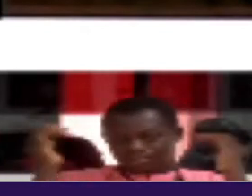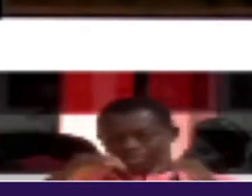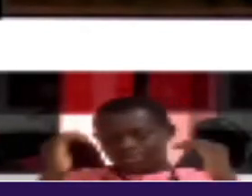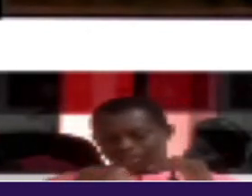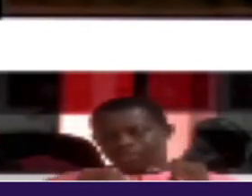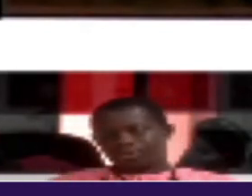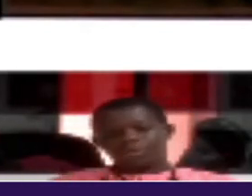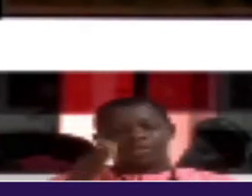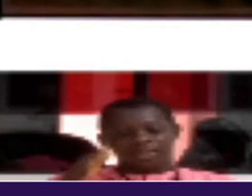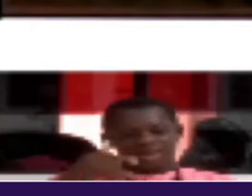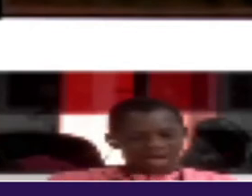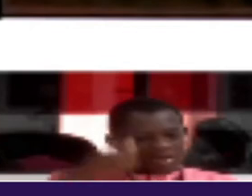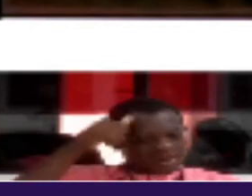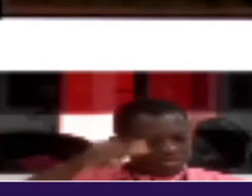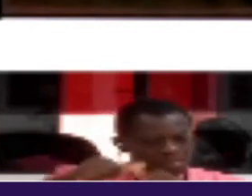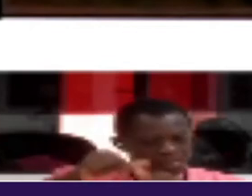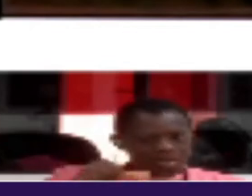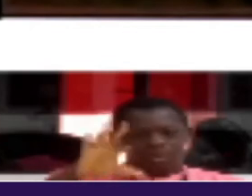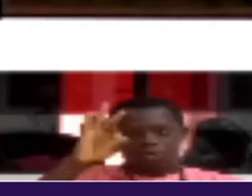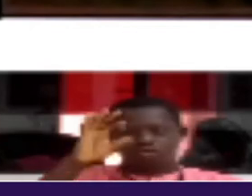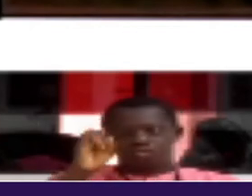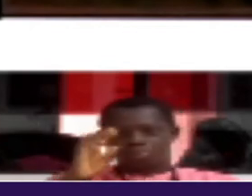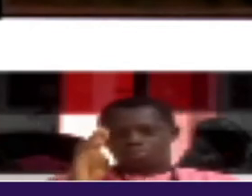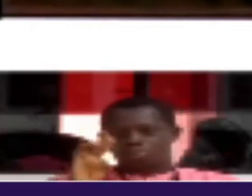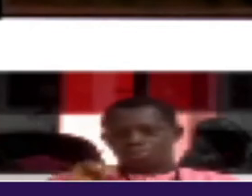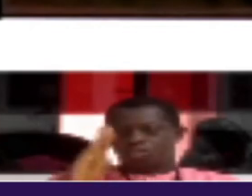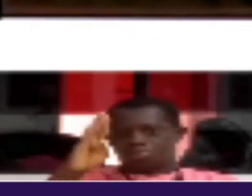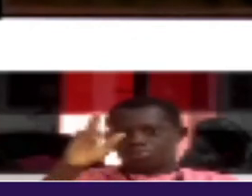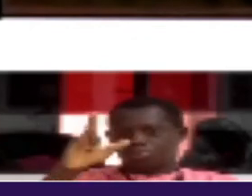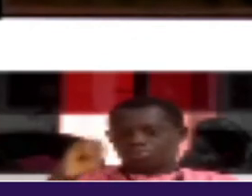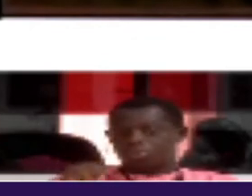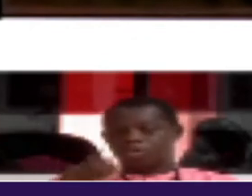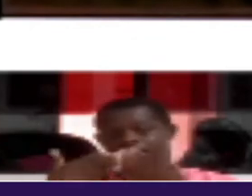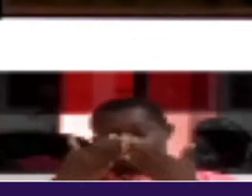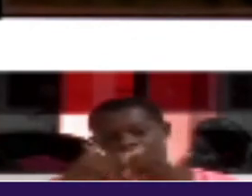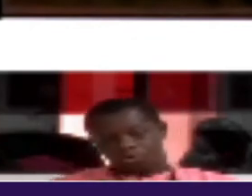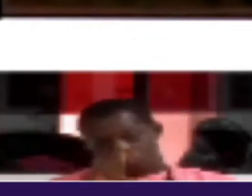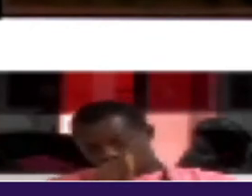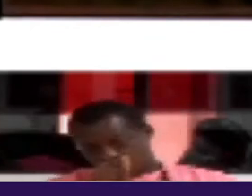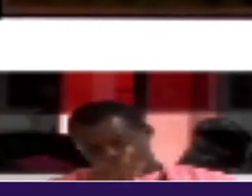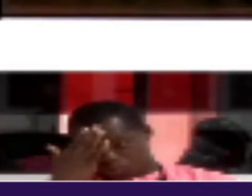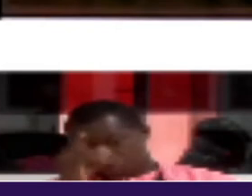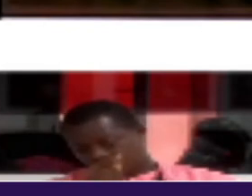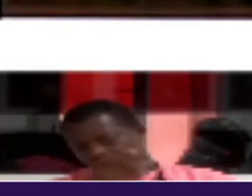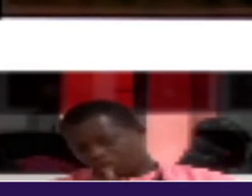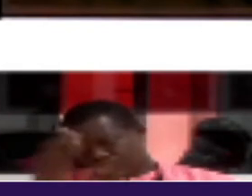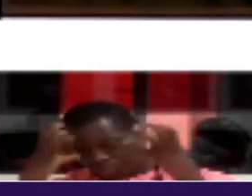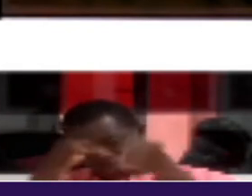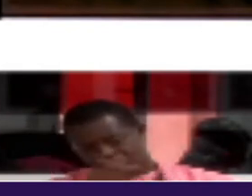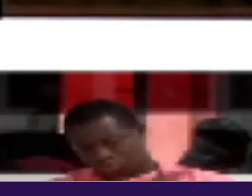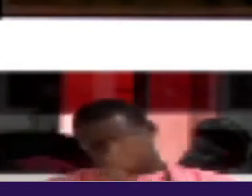me that, Jeng, you know, for you, you have a problem. I cannot understand